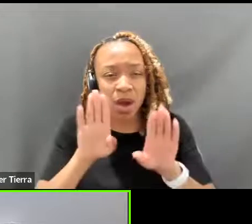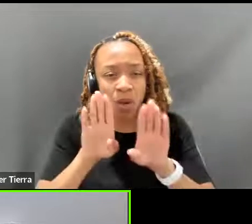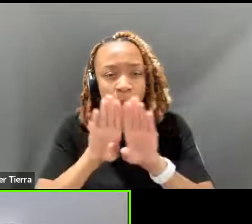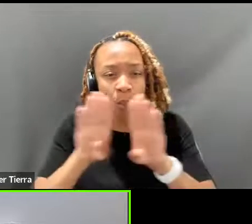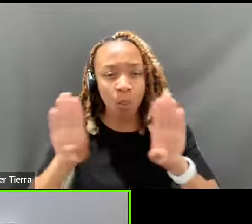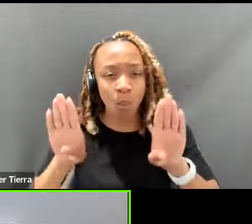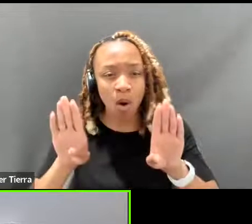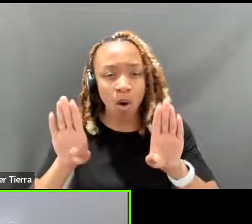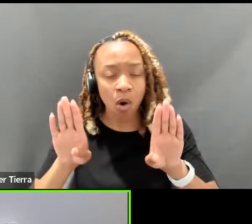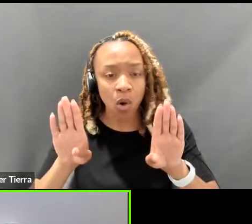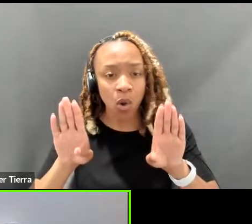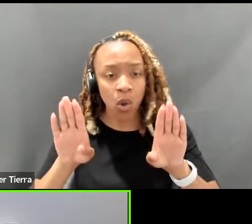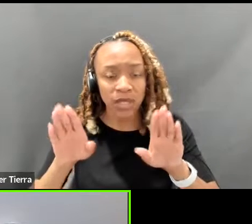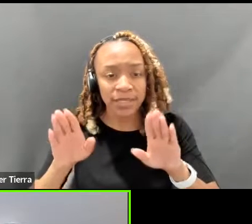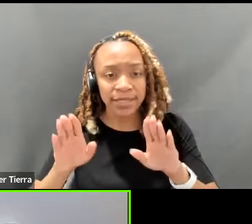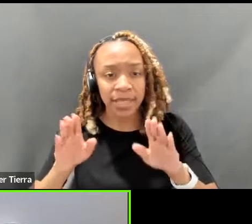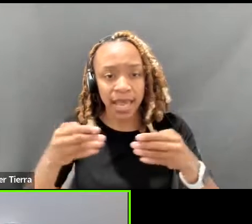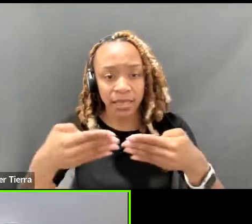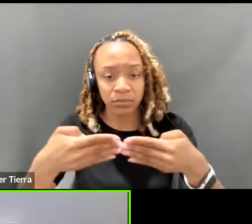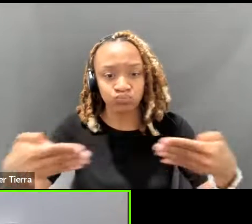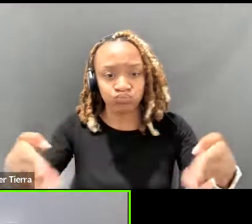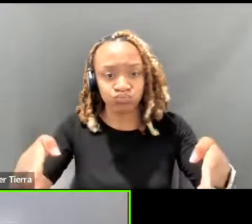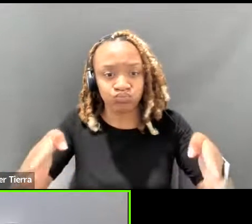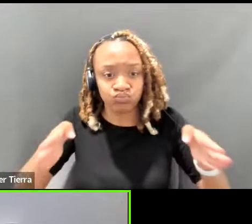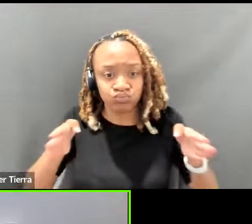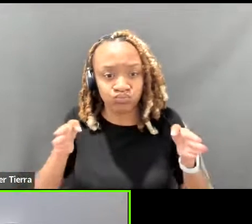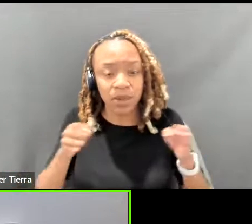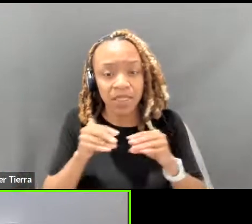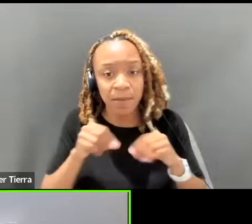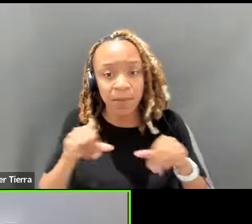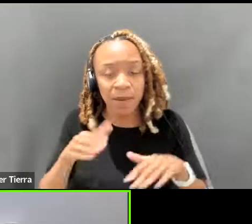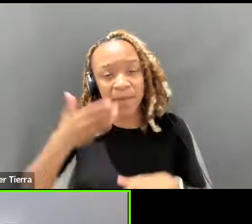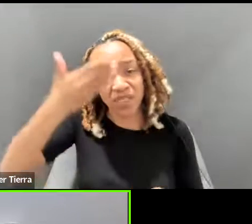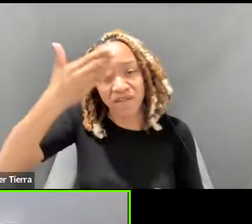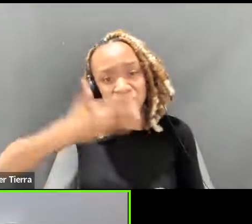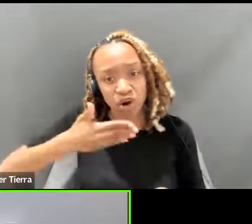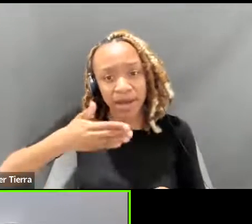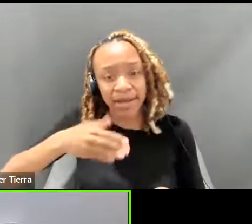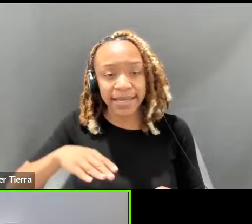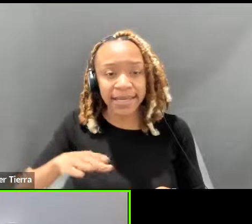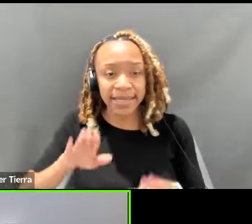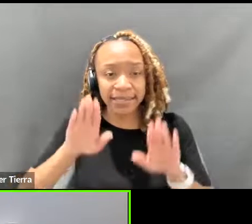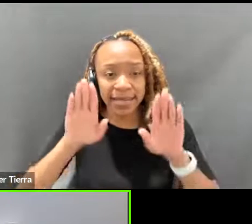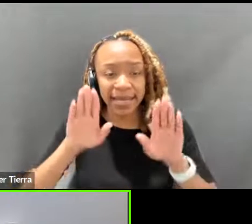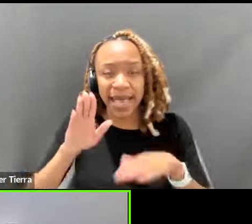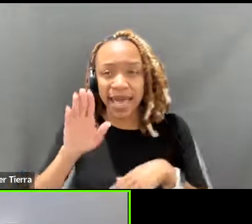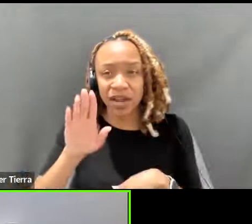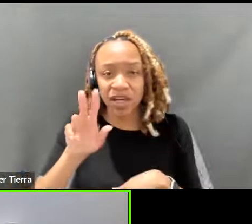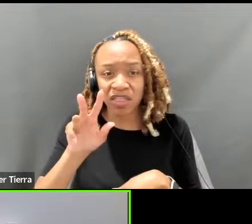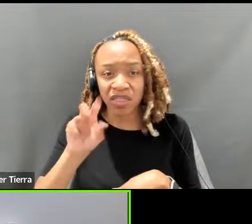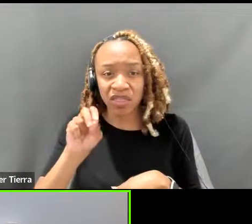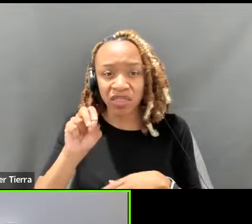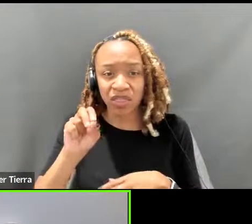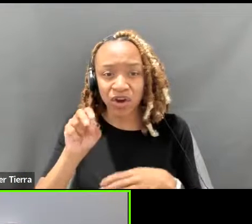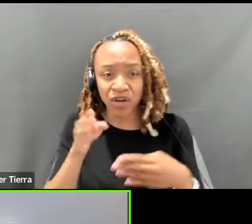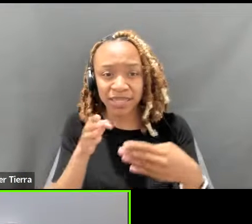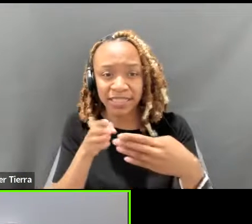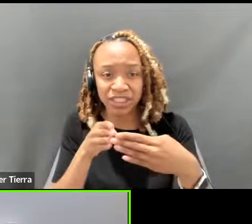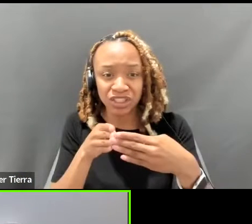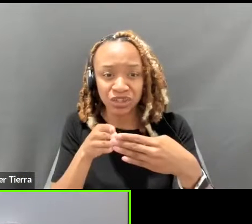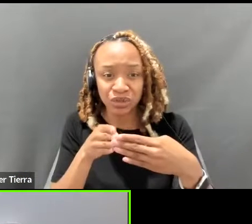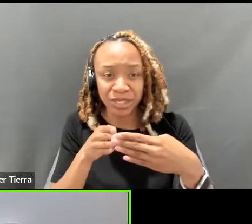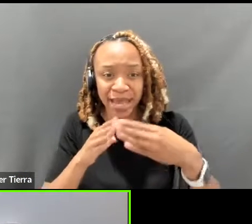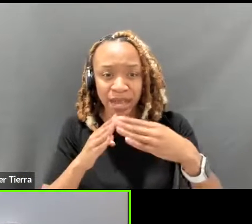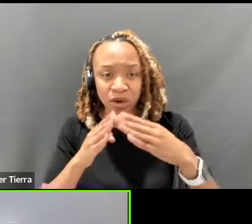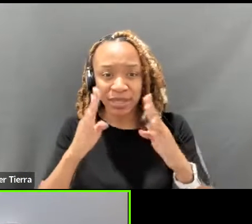property. But the front one that's by the sidewalk, it's at about a 30-degree angle now. And I went by